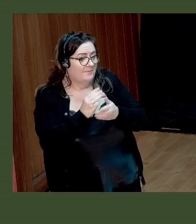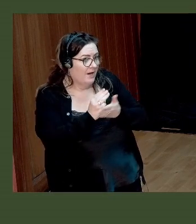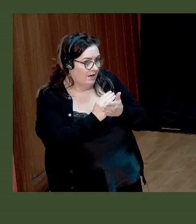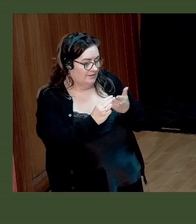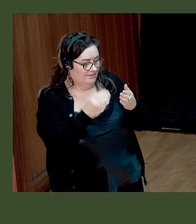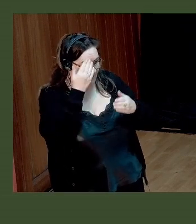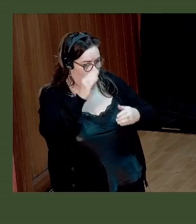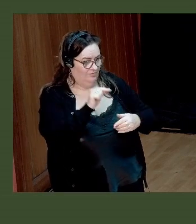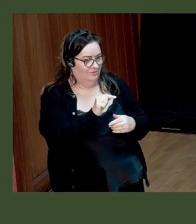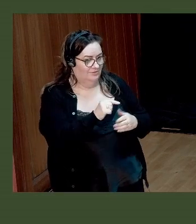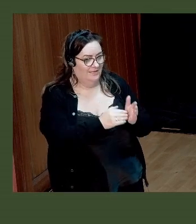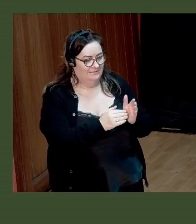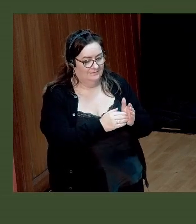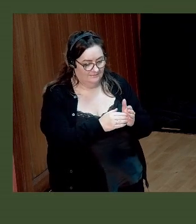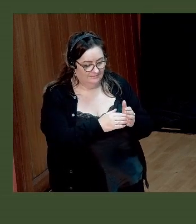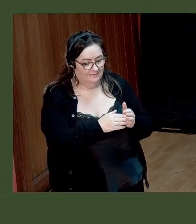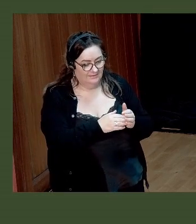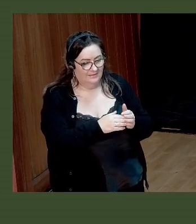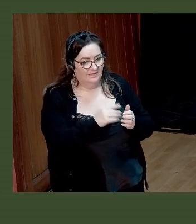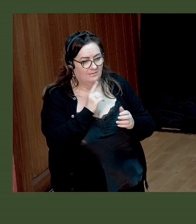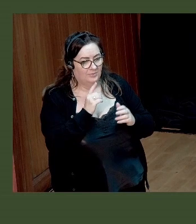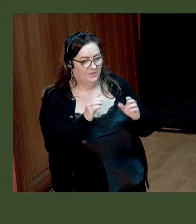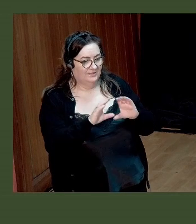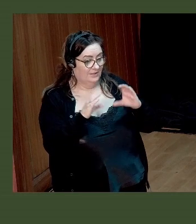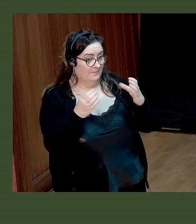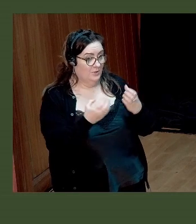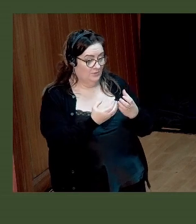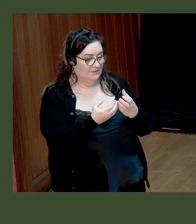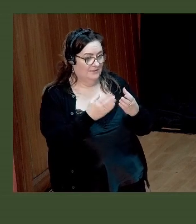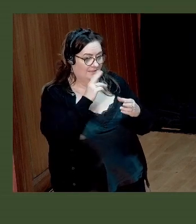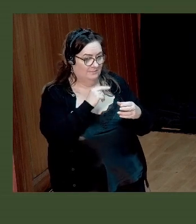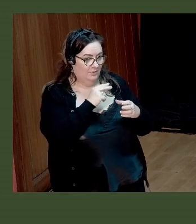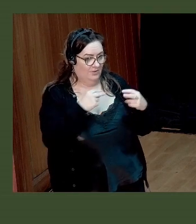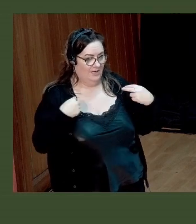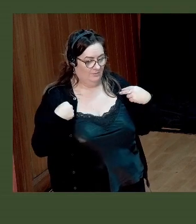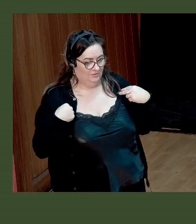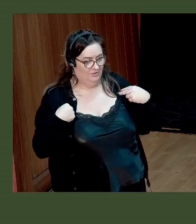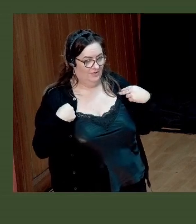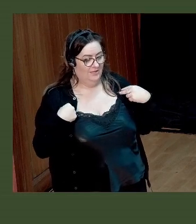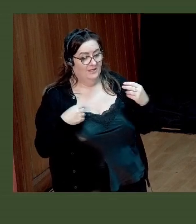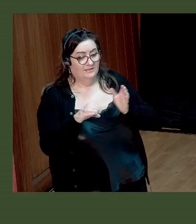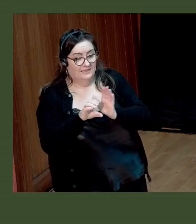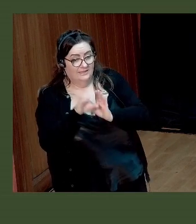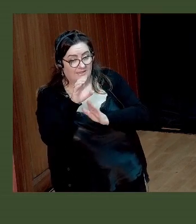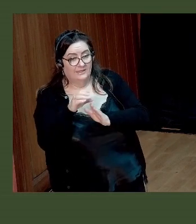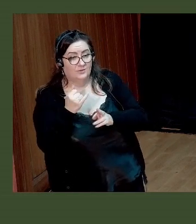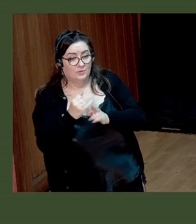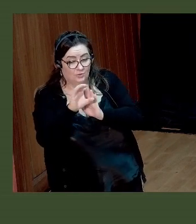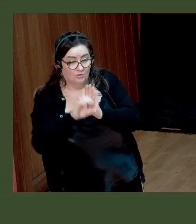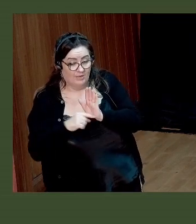aspects of Irish as a community spoken language, as a school curriculum